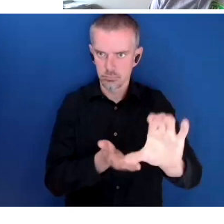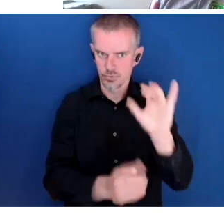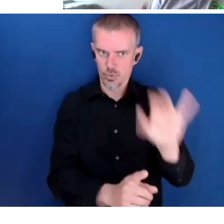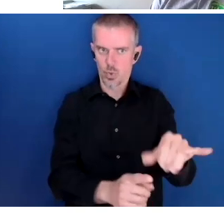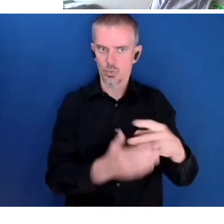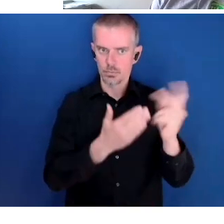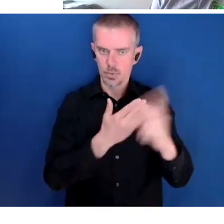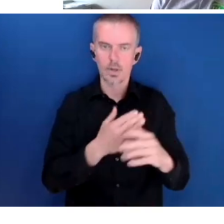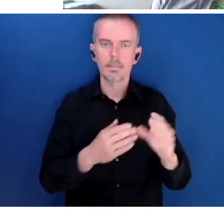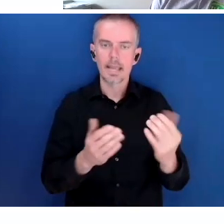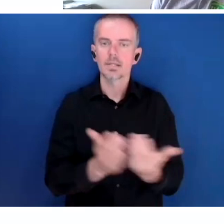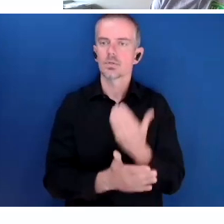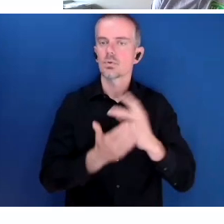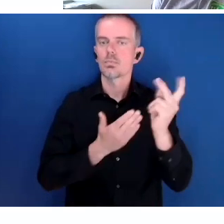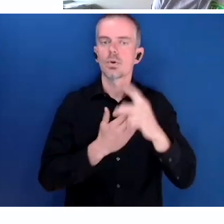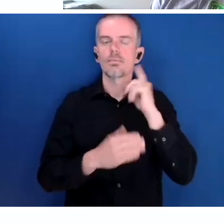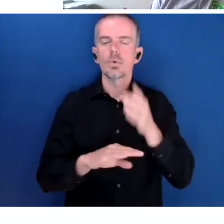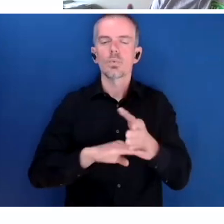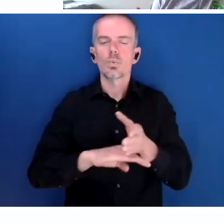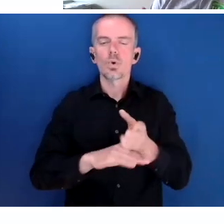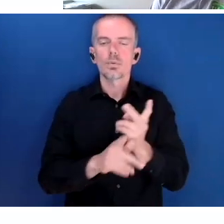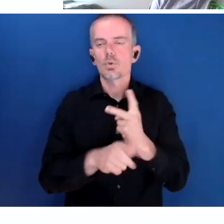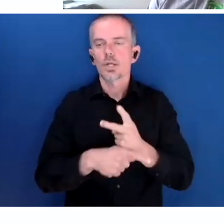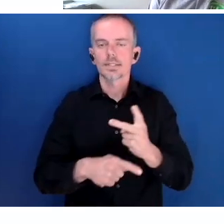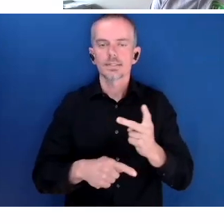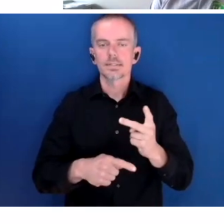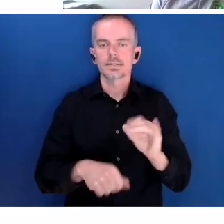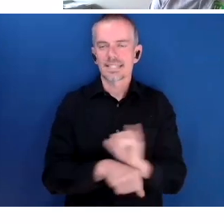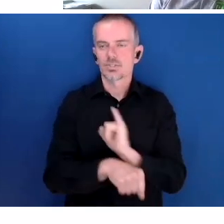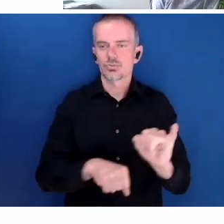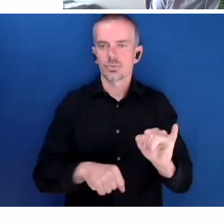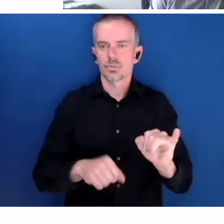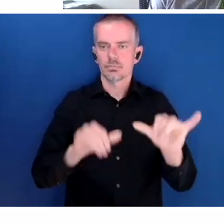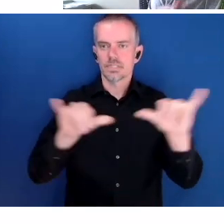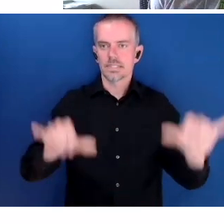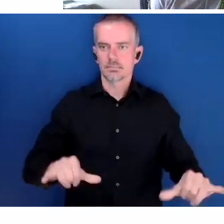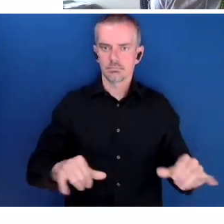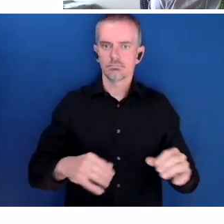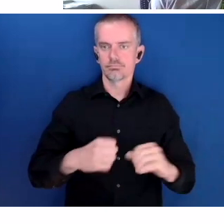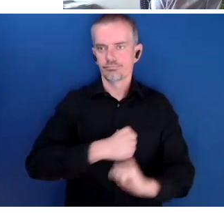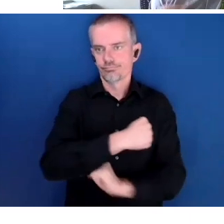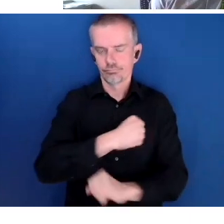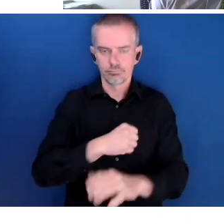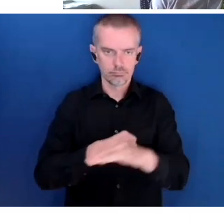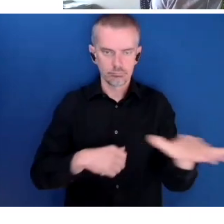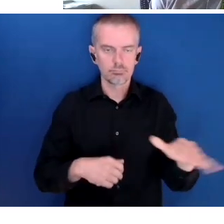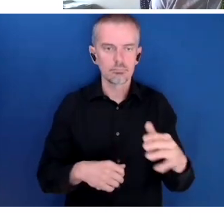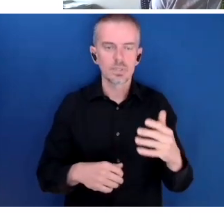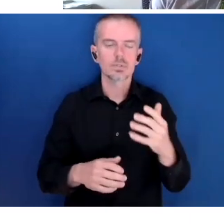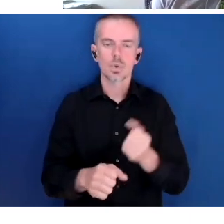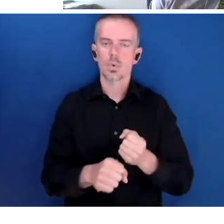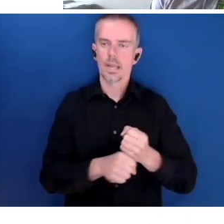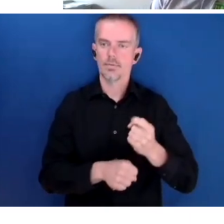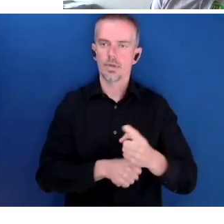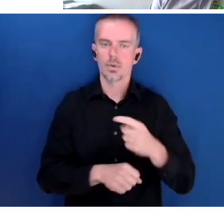new program specifically on wood products industry infrastructure. And so kind of each year we're